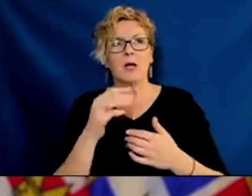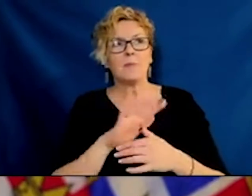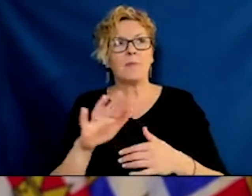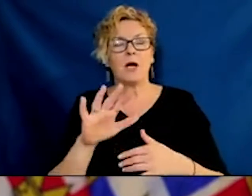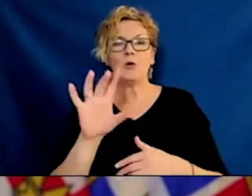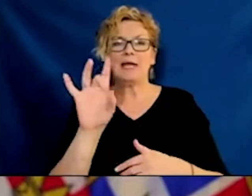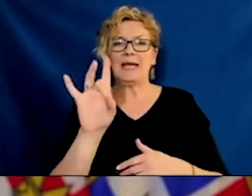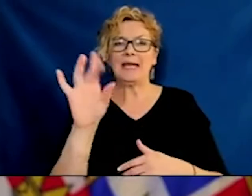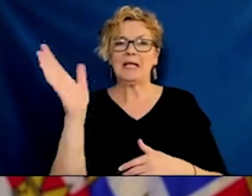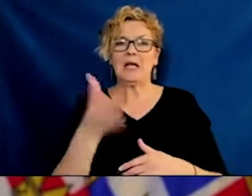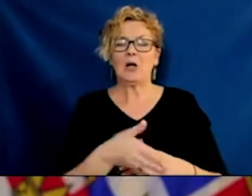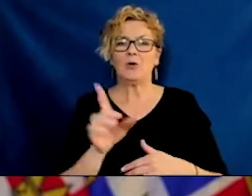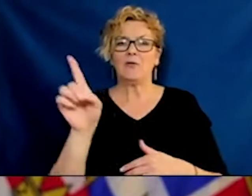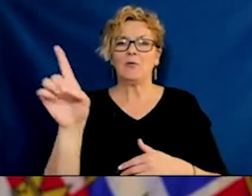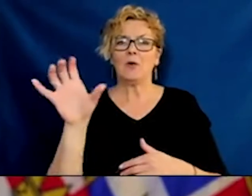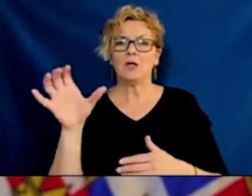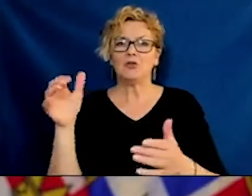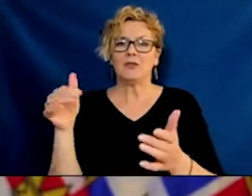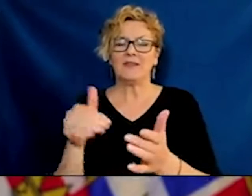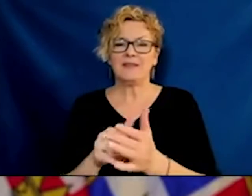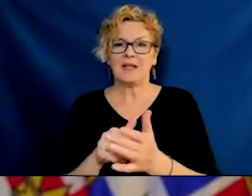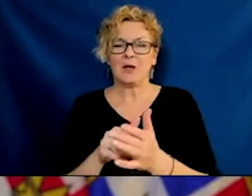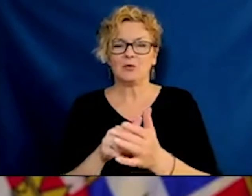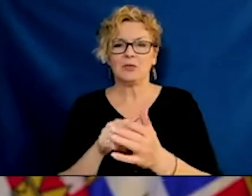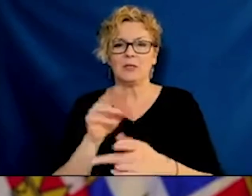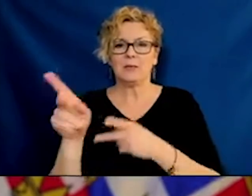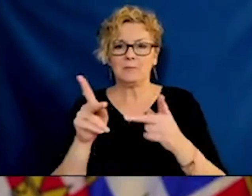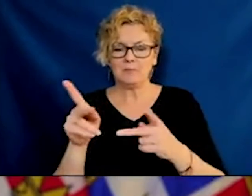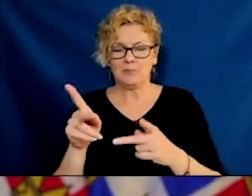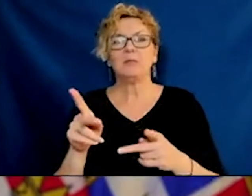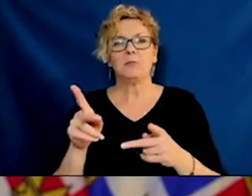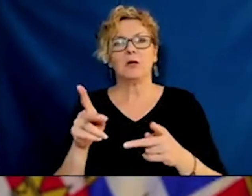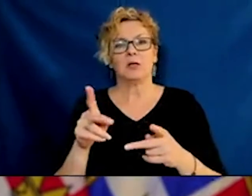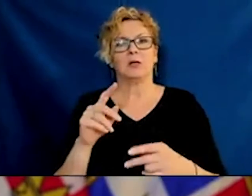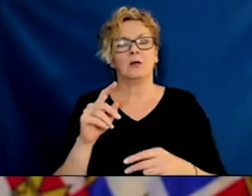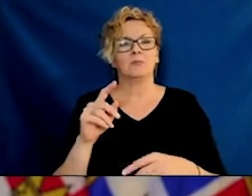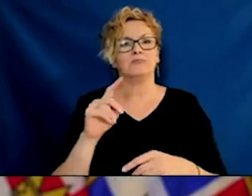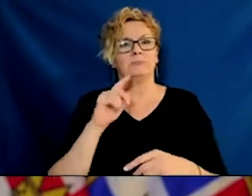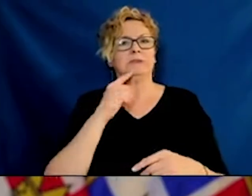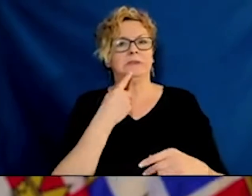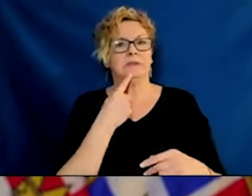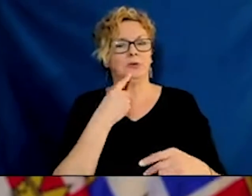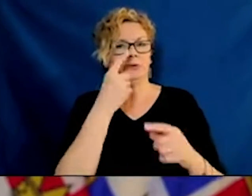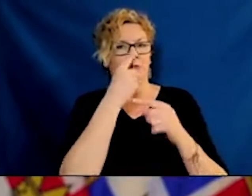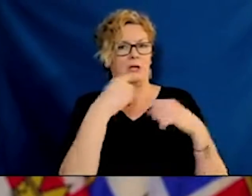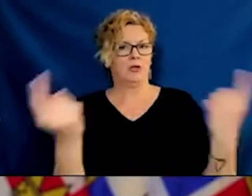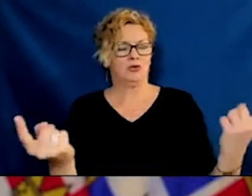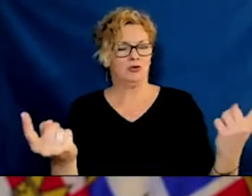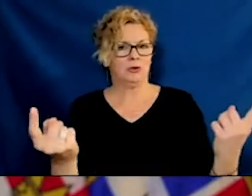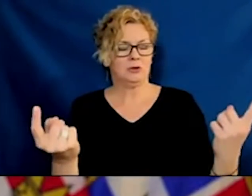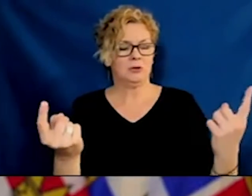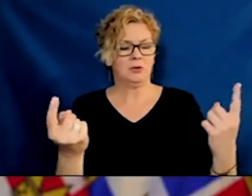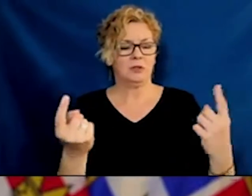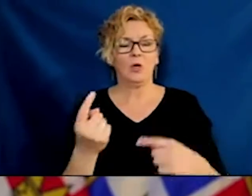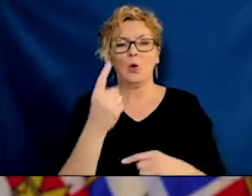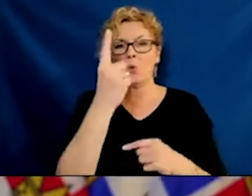would expect based on other immunization programs, such as for influenza, for example. We had 1 hospitalization